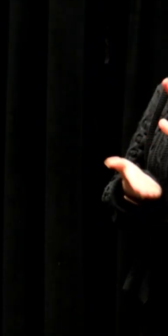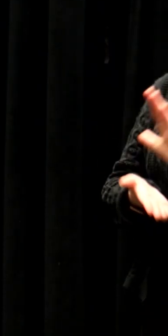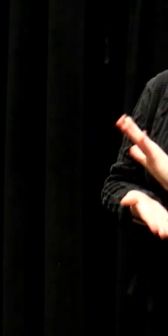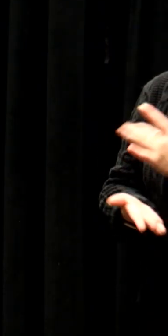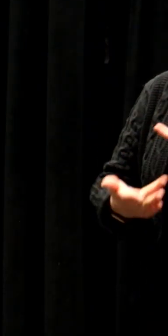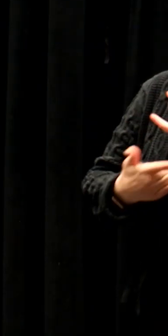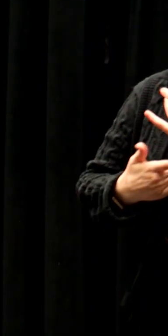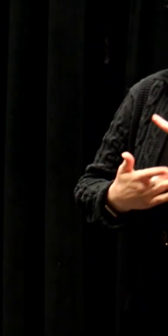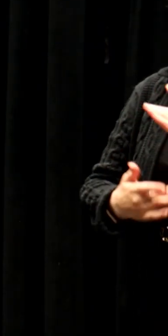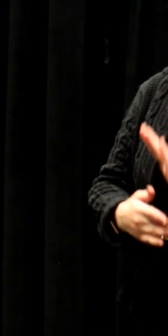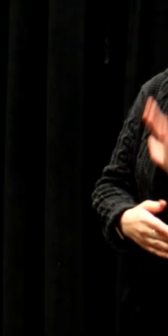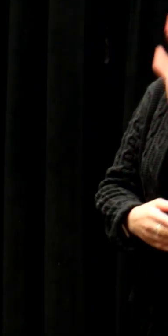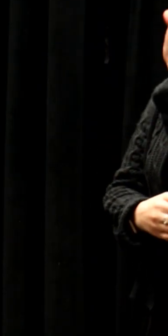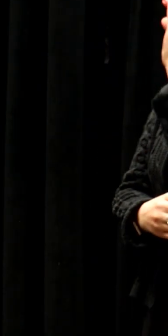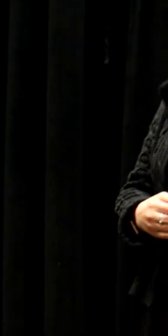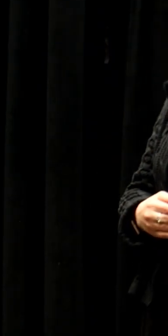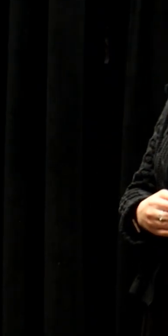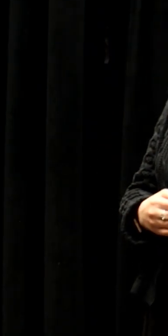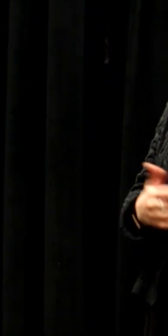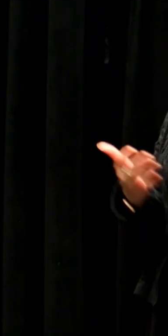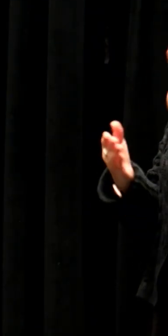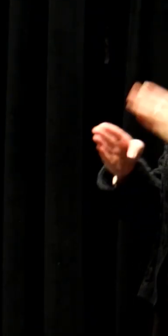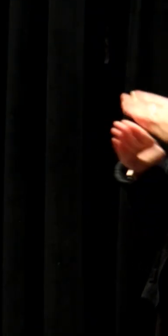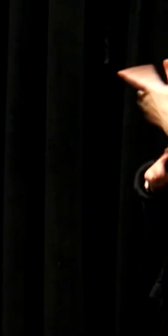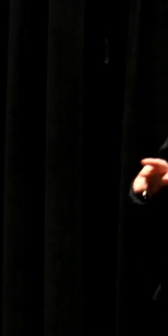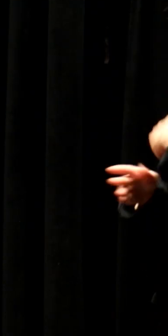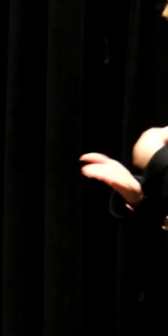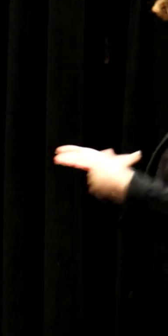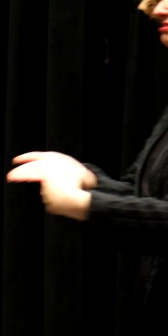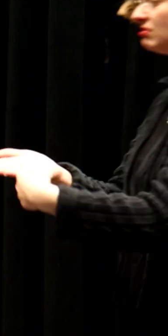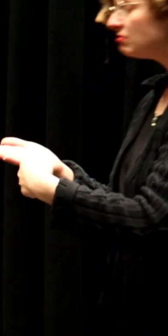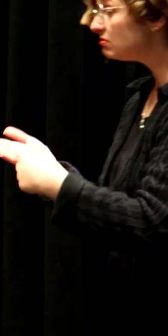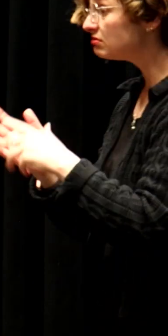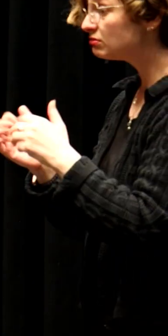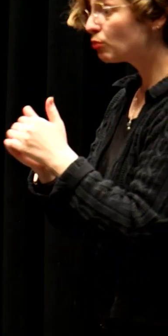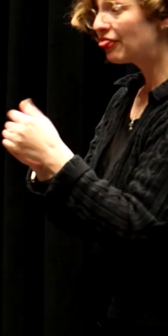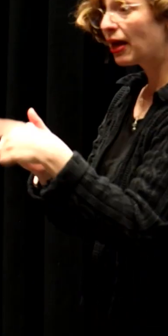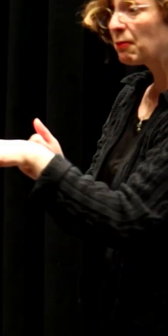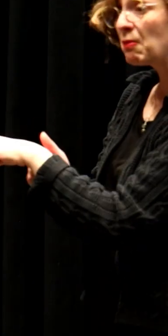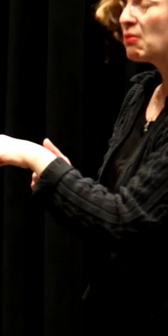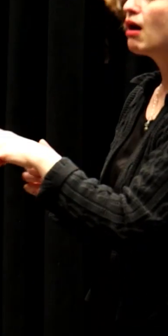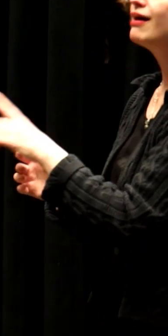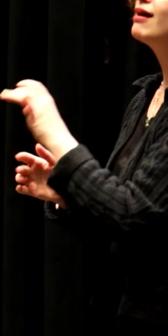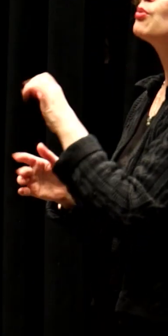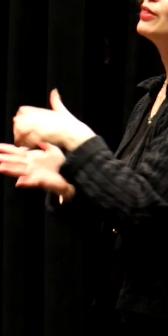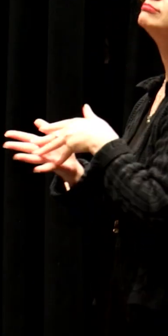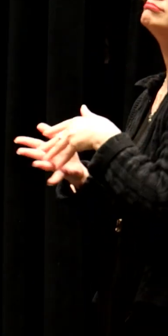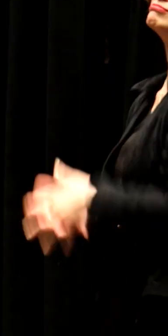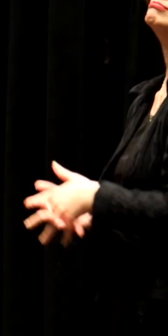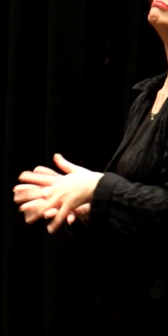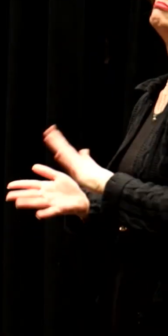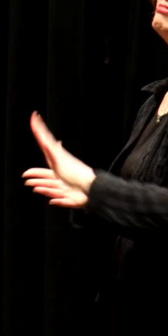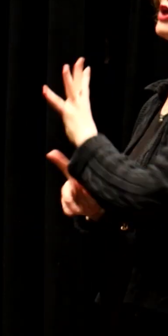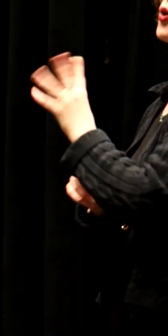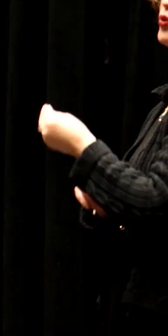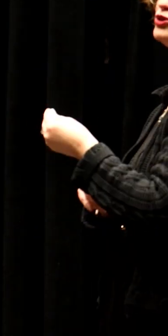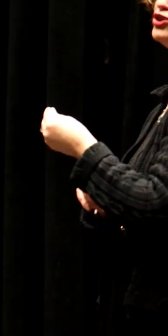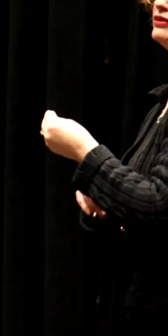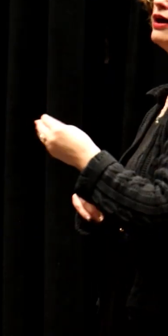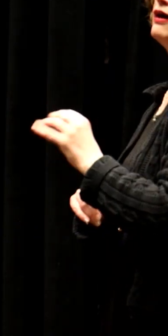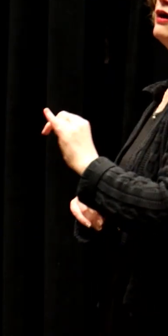it turns out that after we talk to them one-on-one, it's just part of their culture, where they just have to, you know,